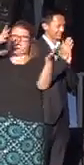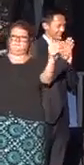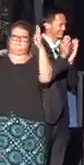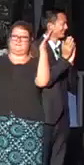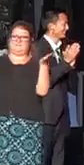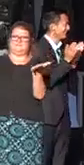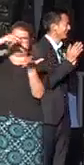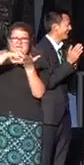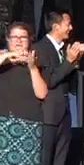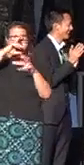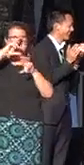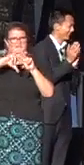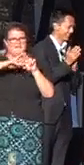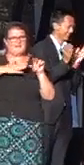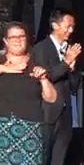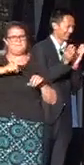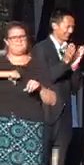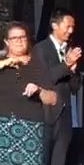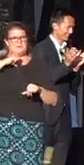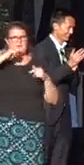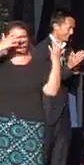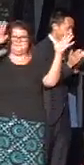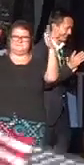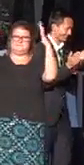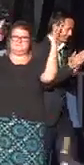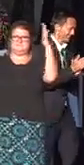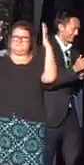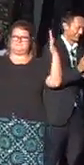some fun. Happy Pride.